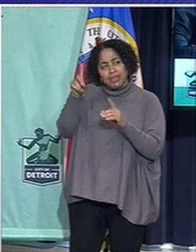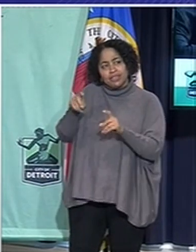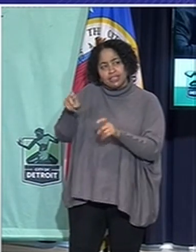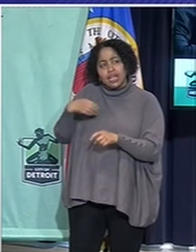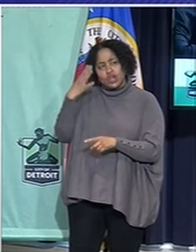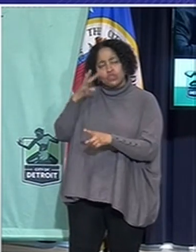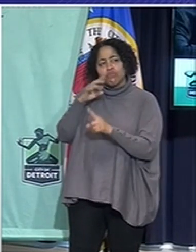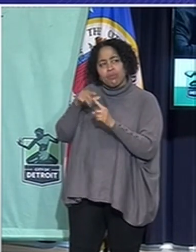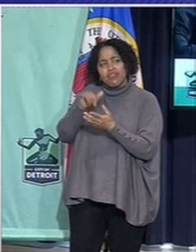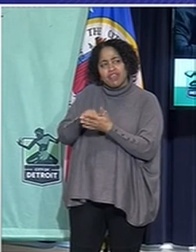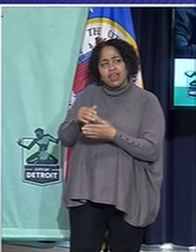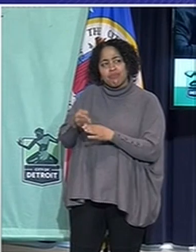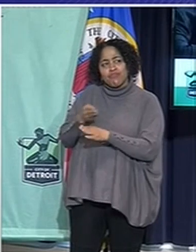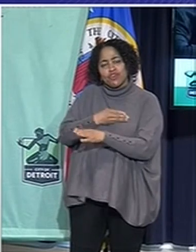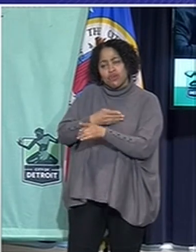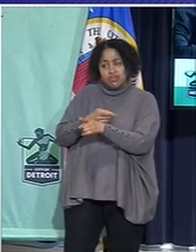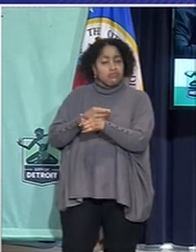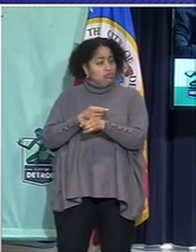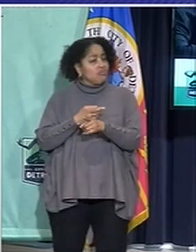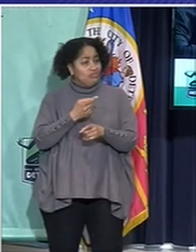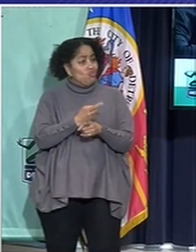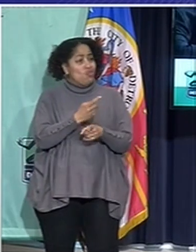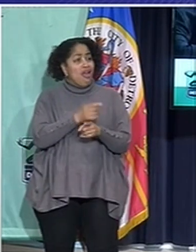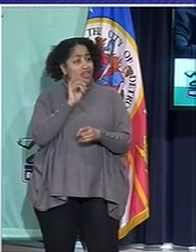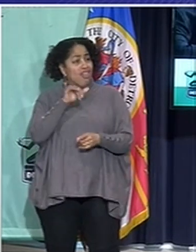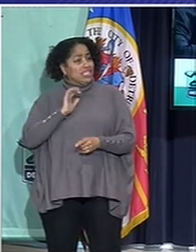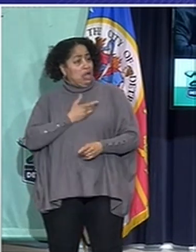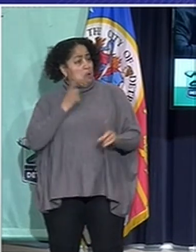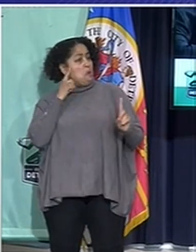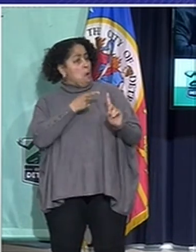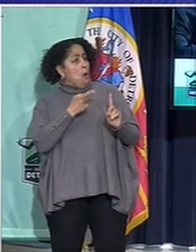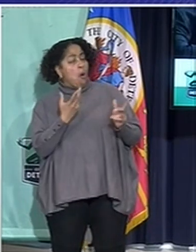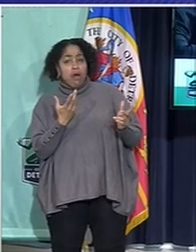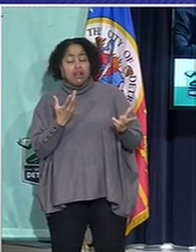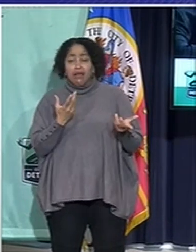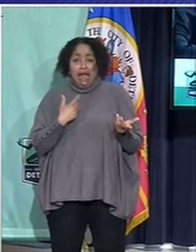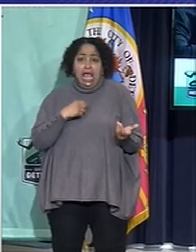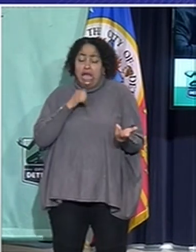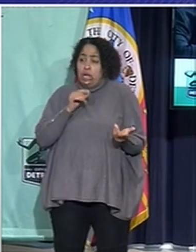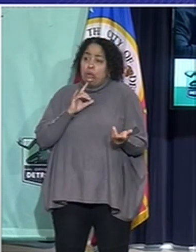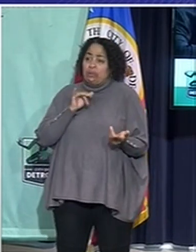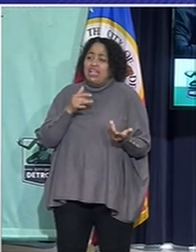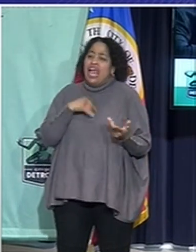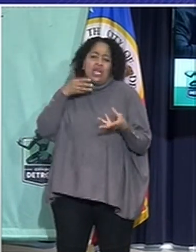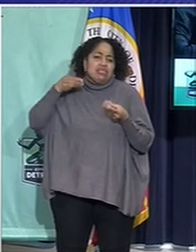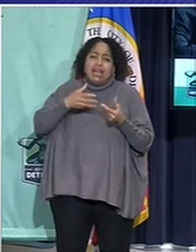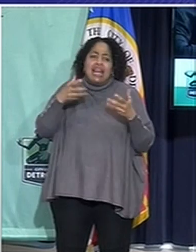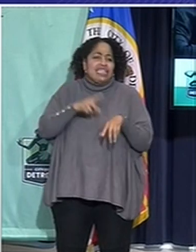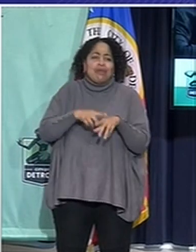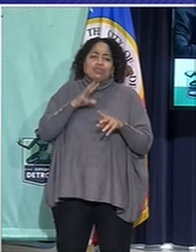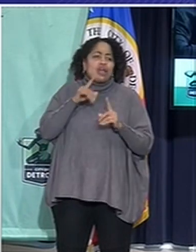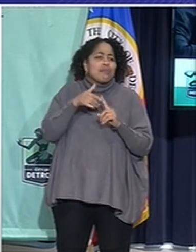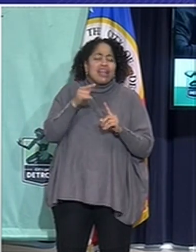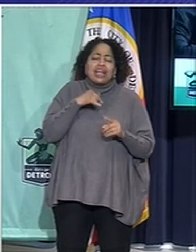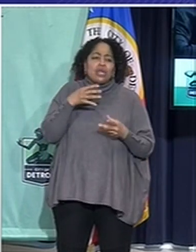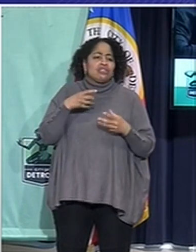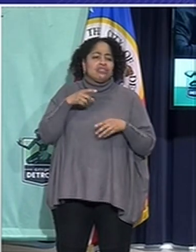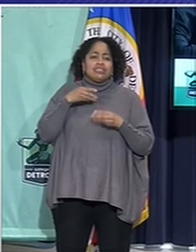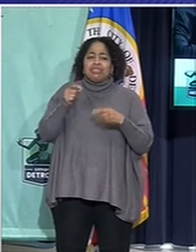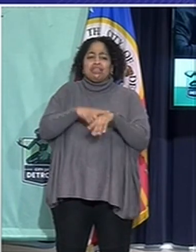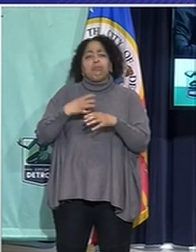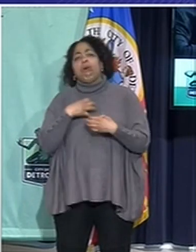that before. Right. I mean, that's our goal. But, you know, I don't spend a lot of time talking about it. I don't spend time